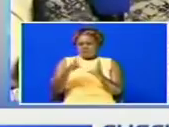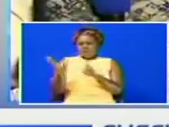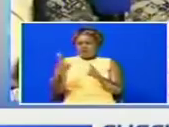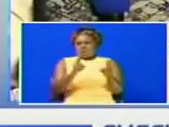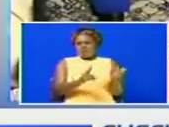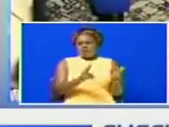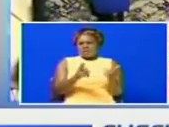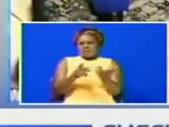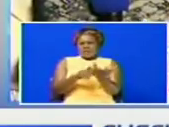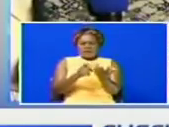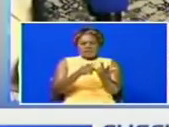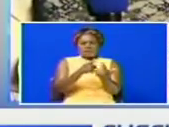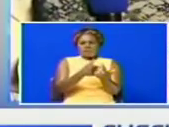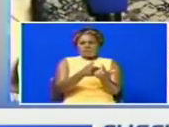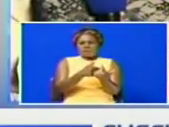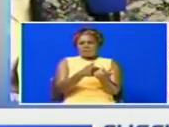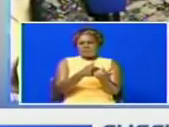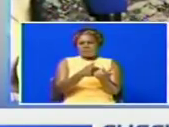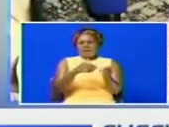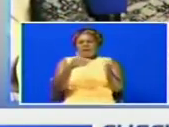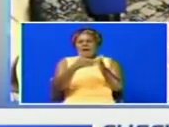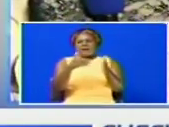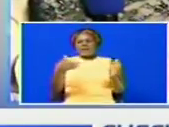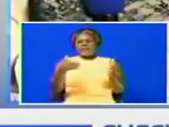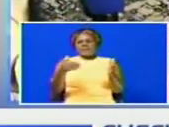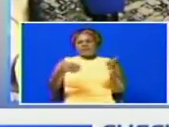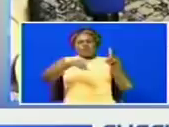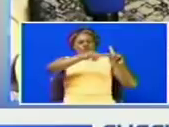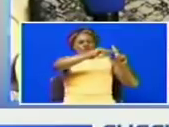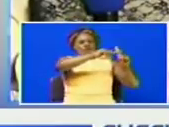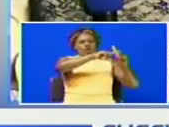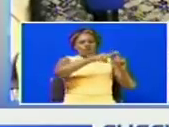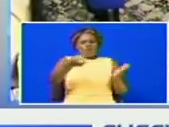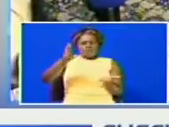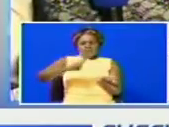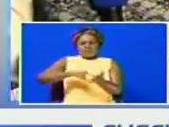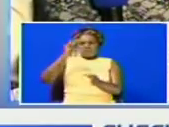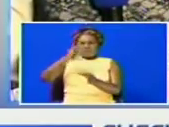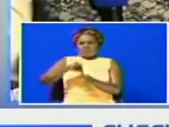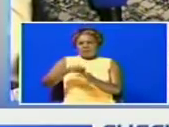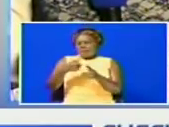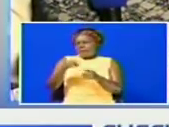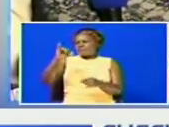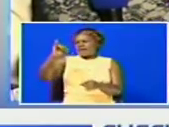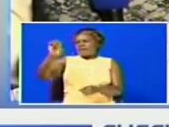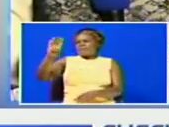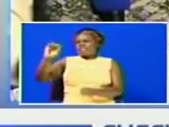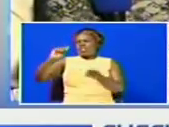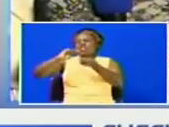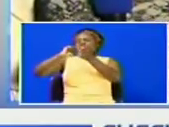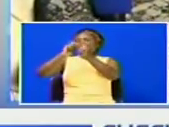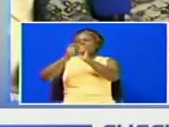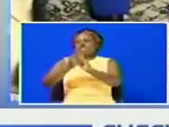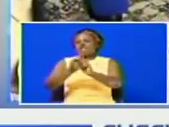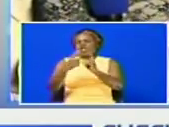ordinarily calculate such a turnout against the total number of registered voters. While the IEBC this time is using a